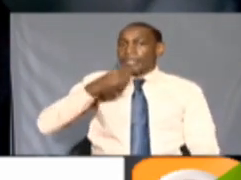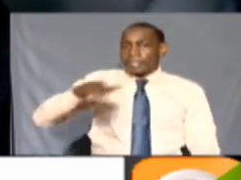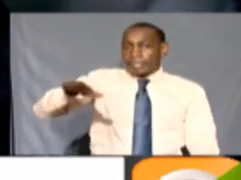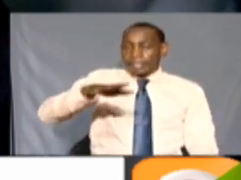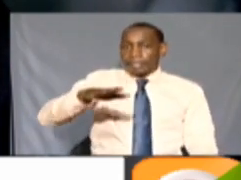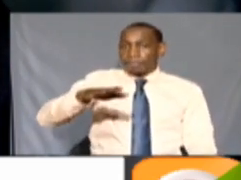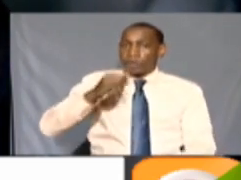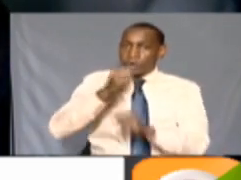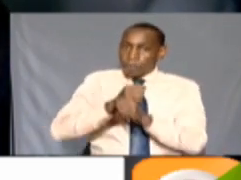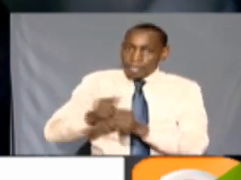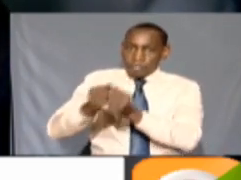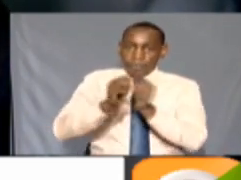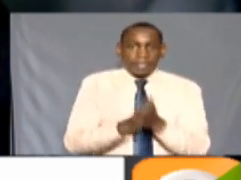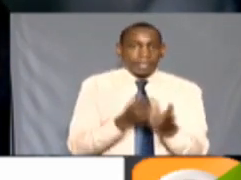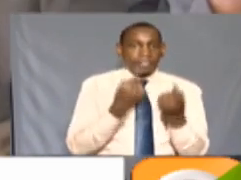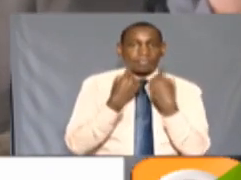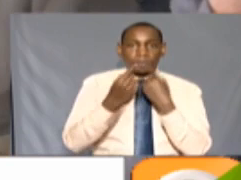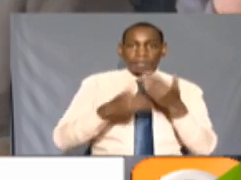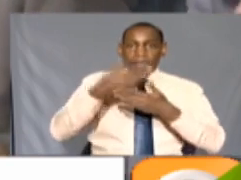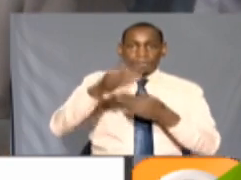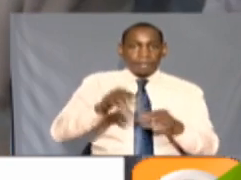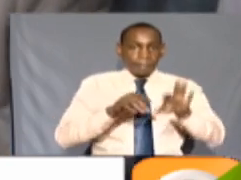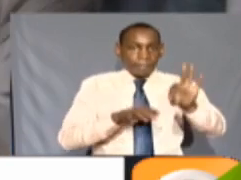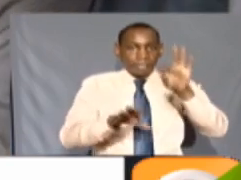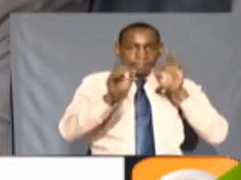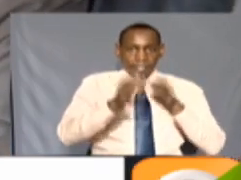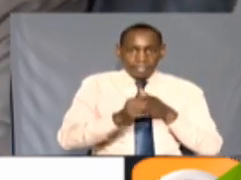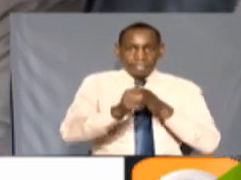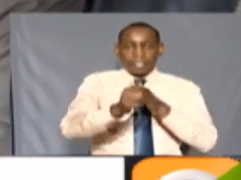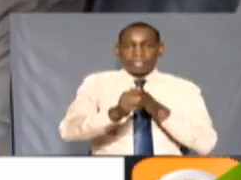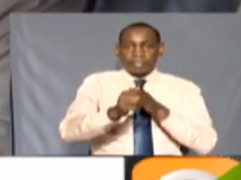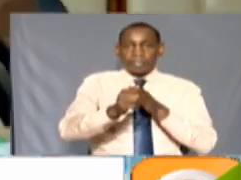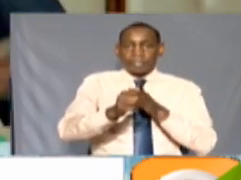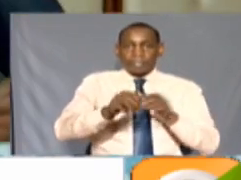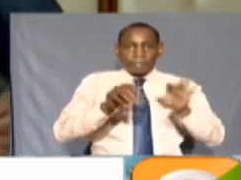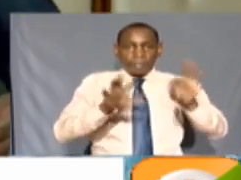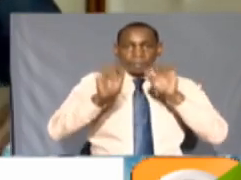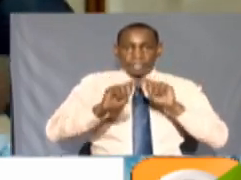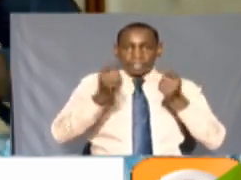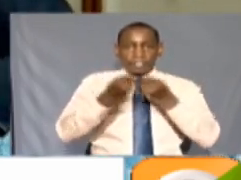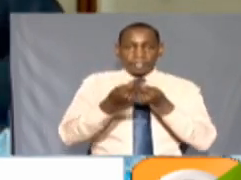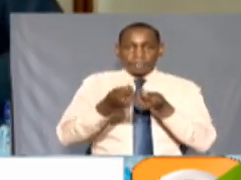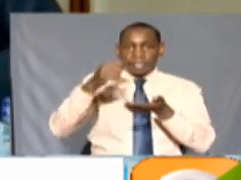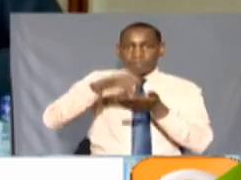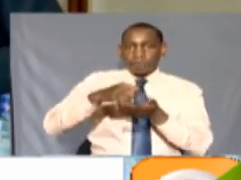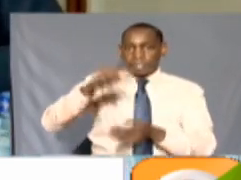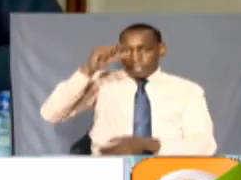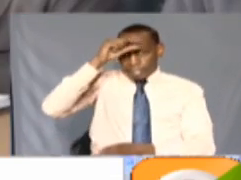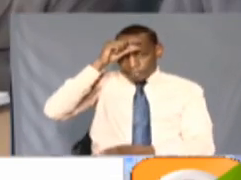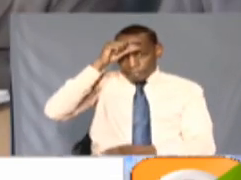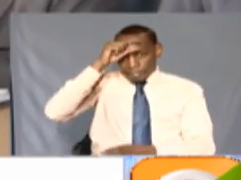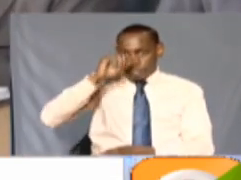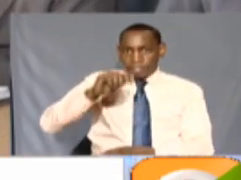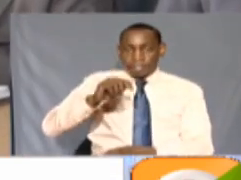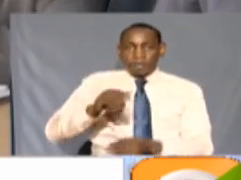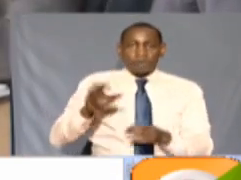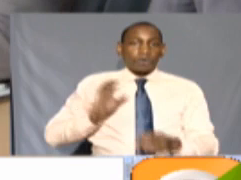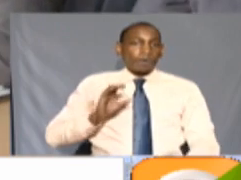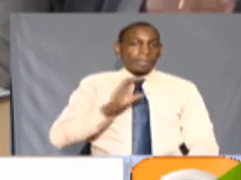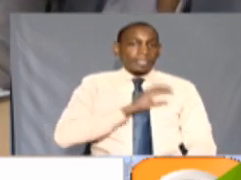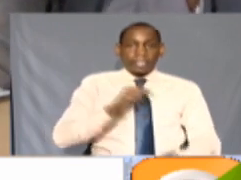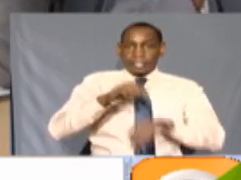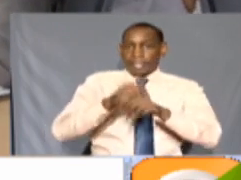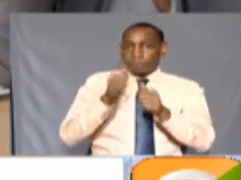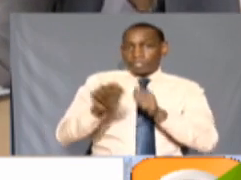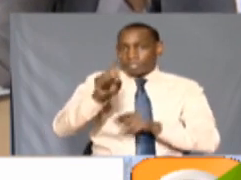together. Ongwae spoke after he was selected to co-chair the selection panel to reconstitute the Intergovernmental Relations Technical Committee at a time